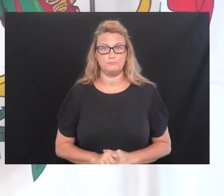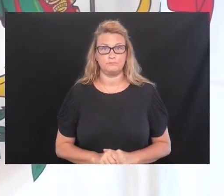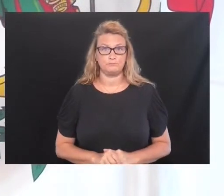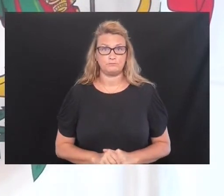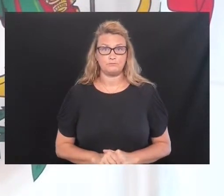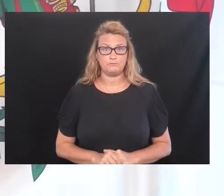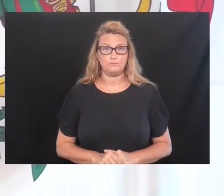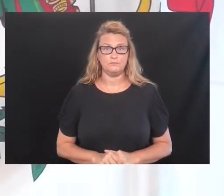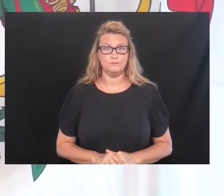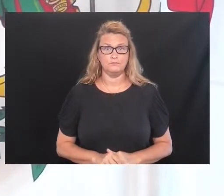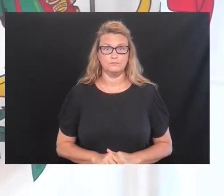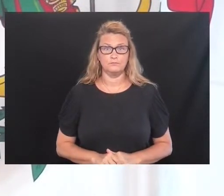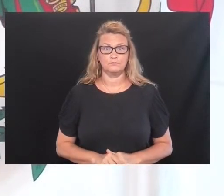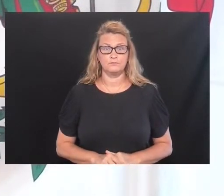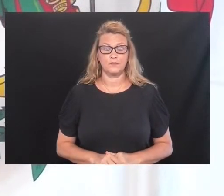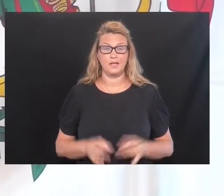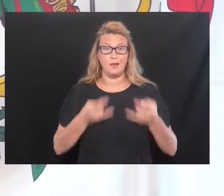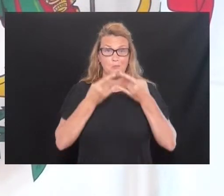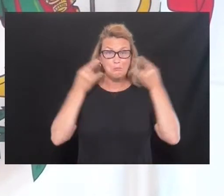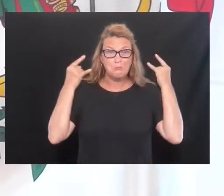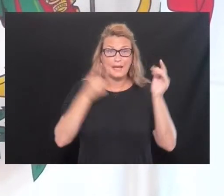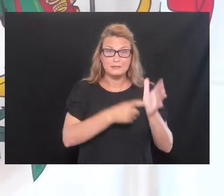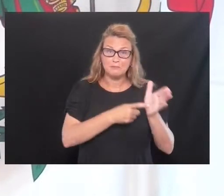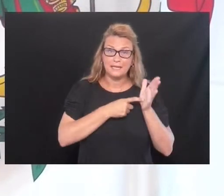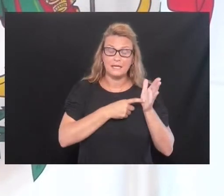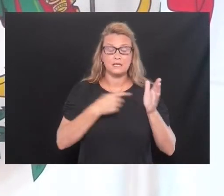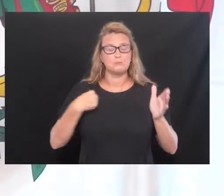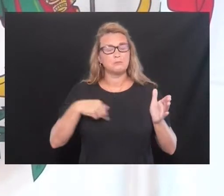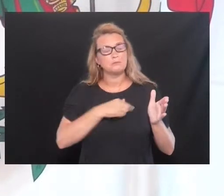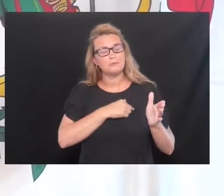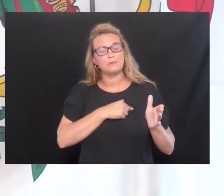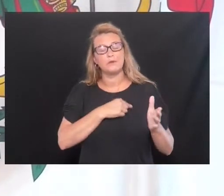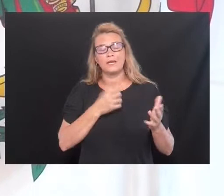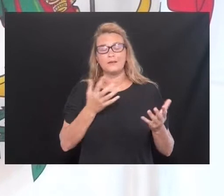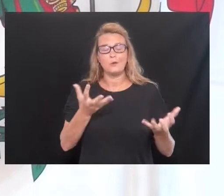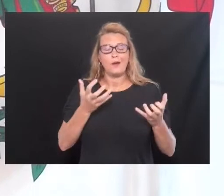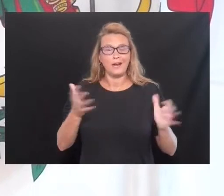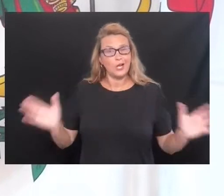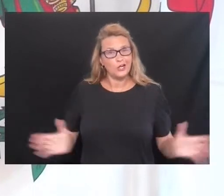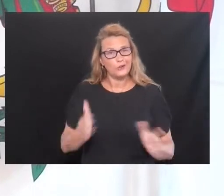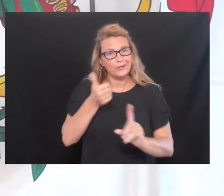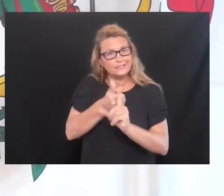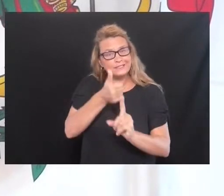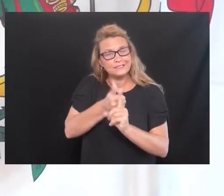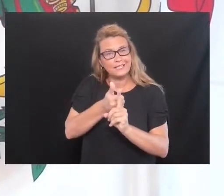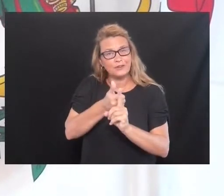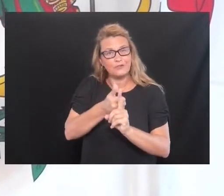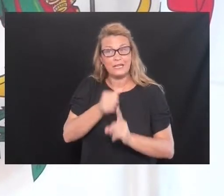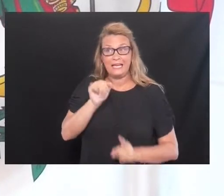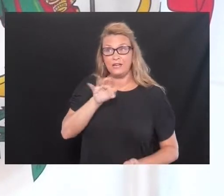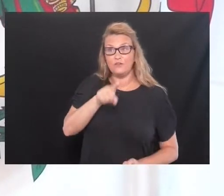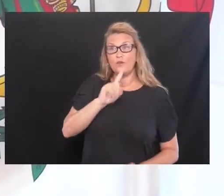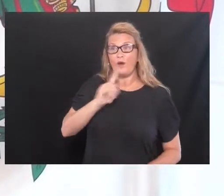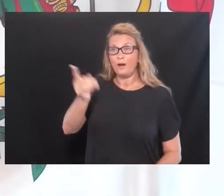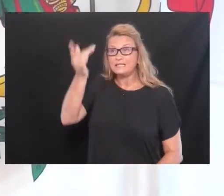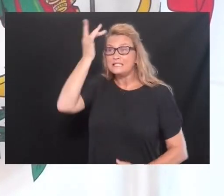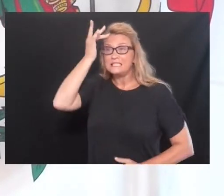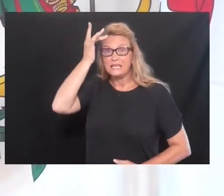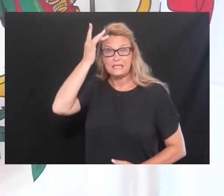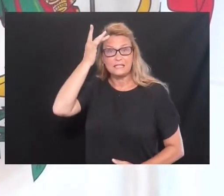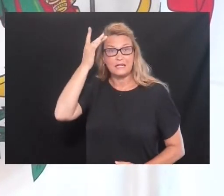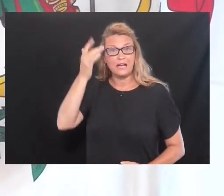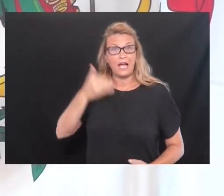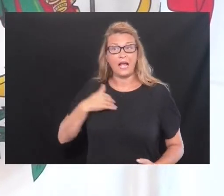As far as our face coverings, I still urge people, if they're compromised in any way, and